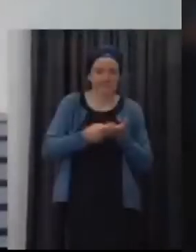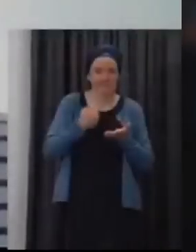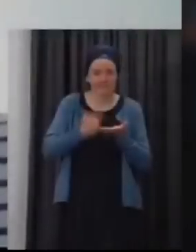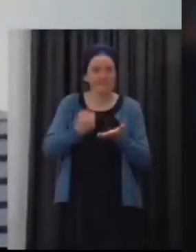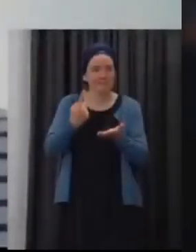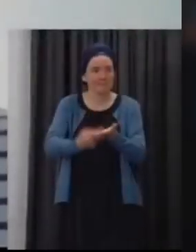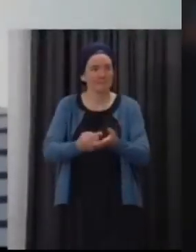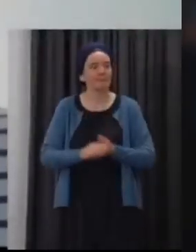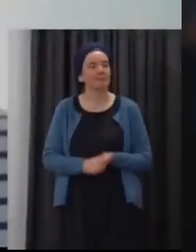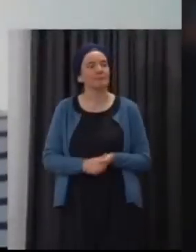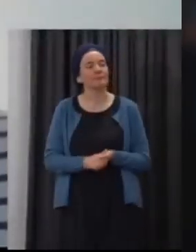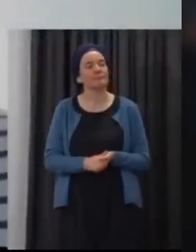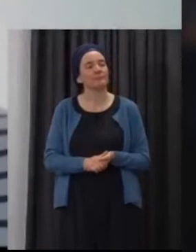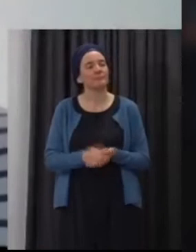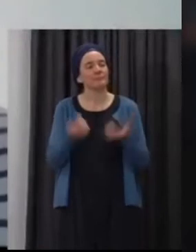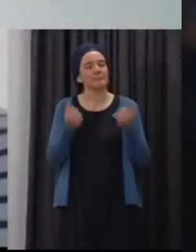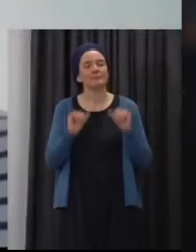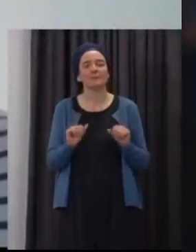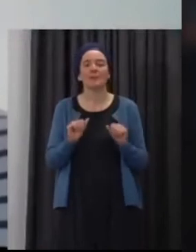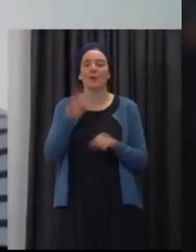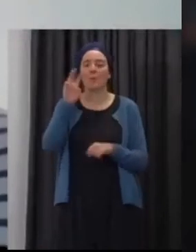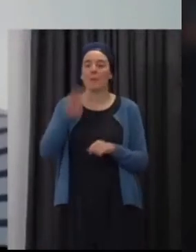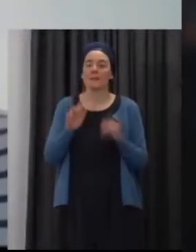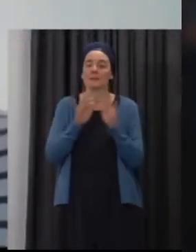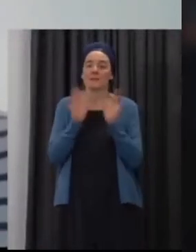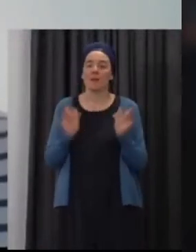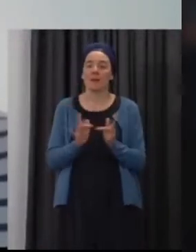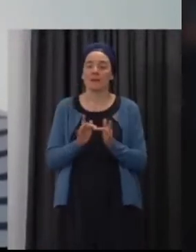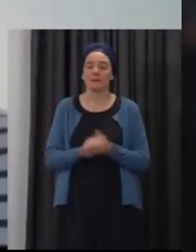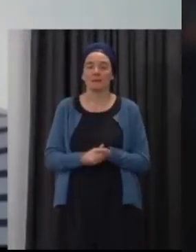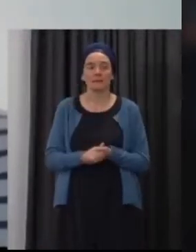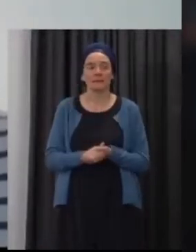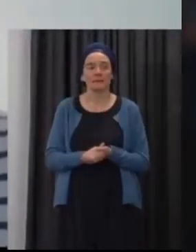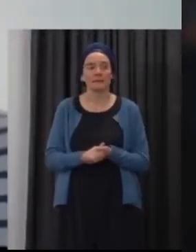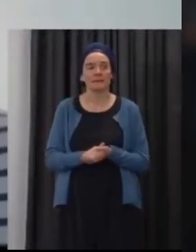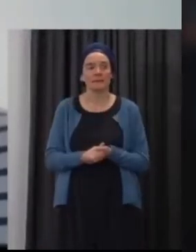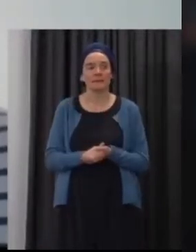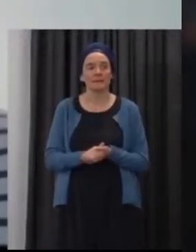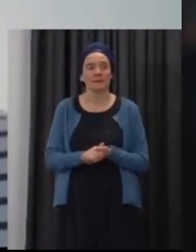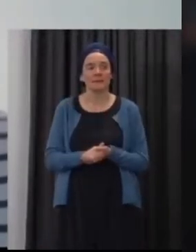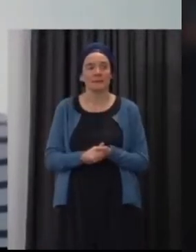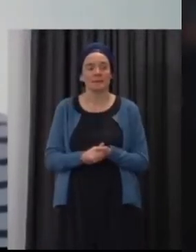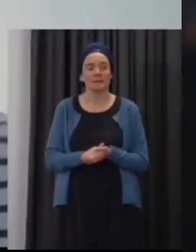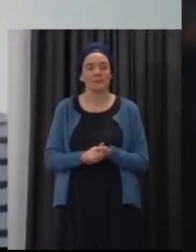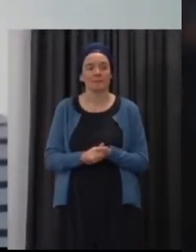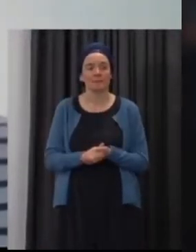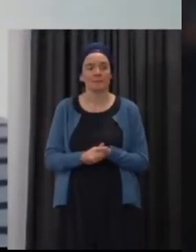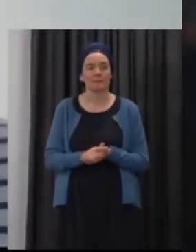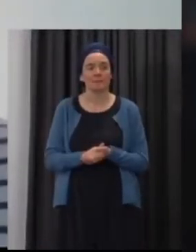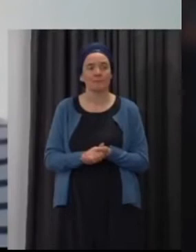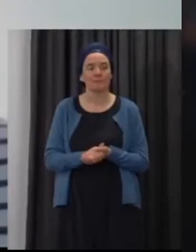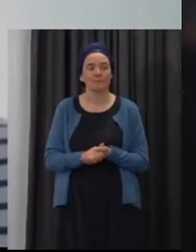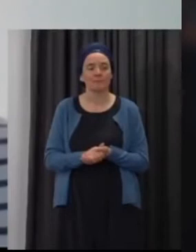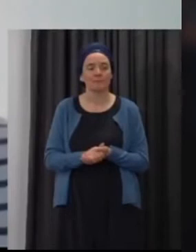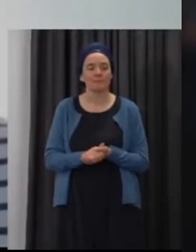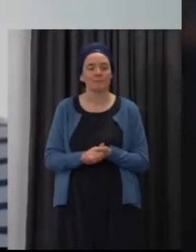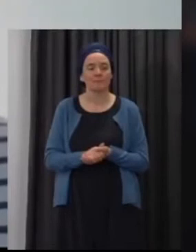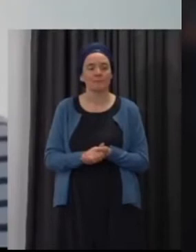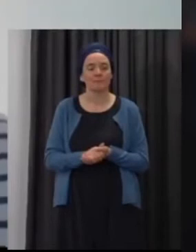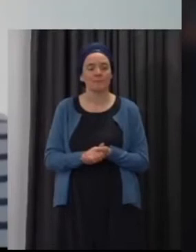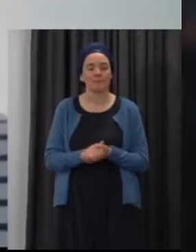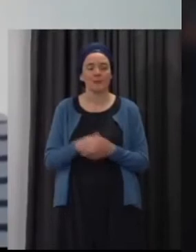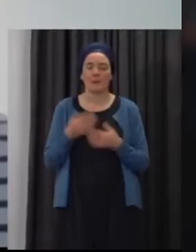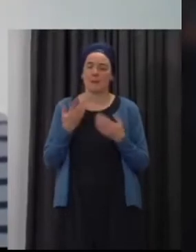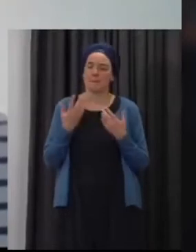very much, Health Minister. Yesterday marked 10 days since residents on the Isle of Wight were invited to test the NHS